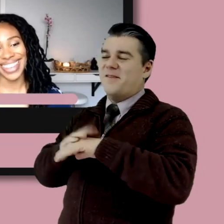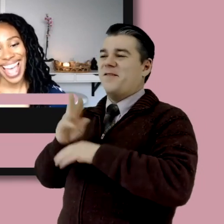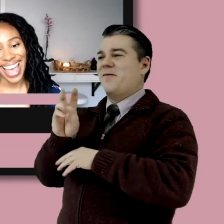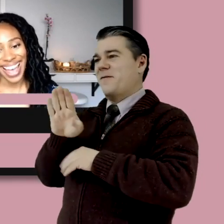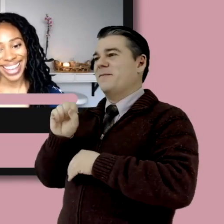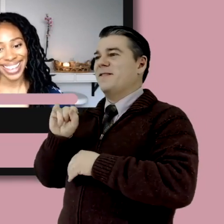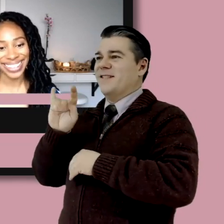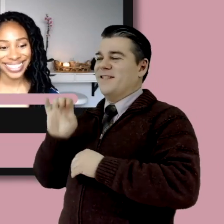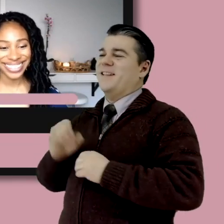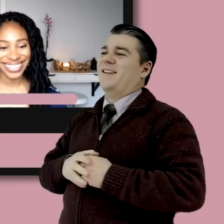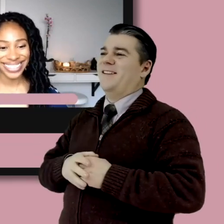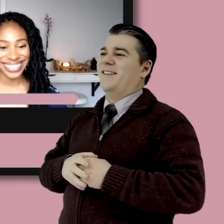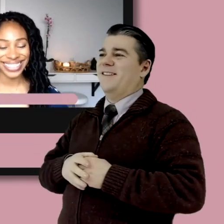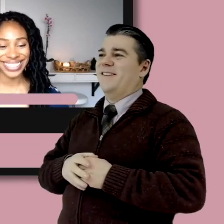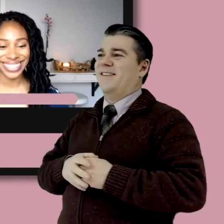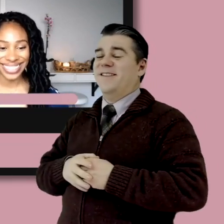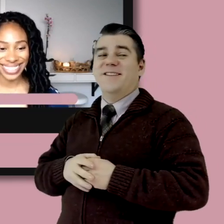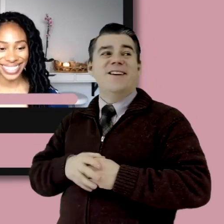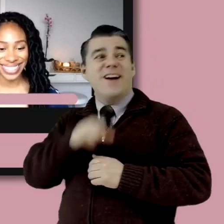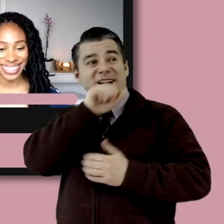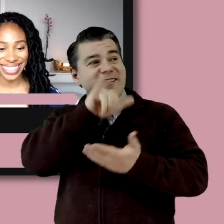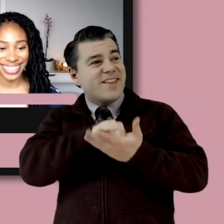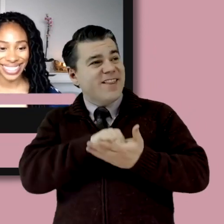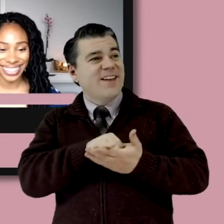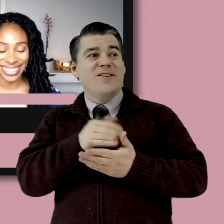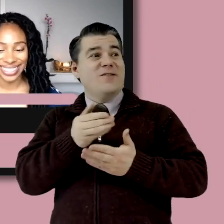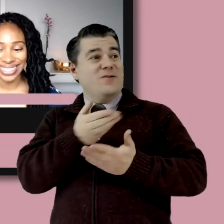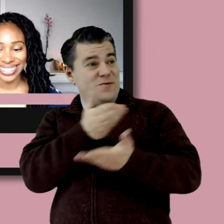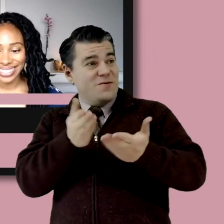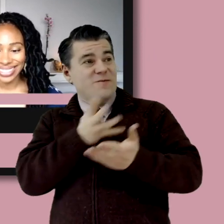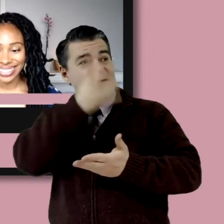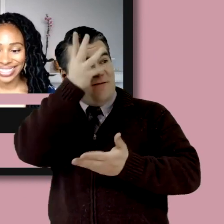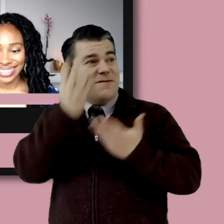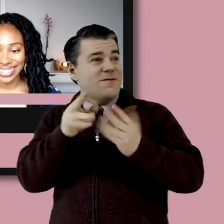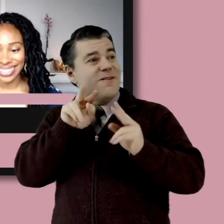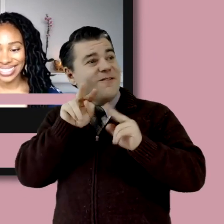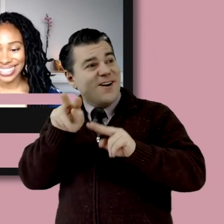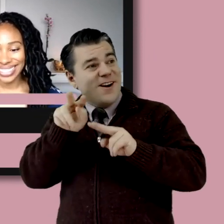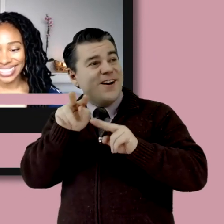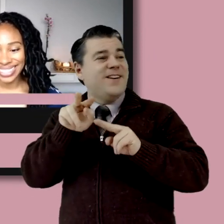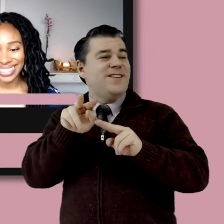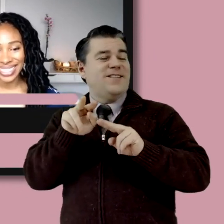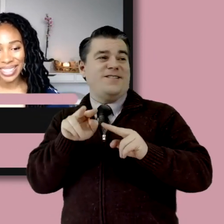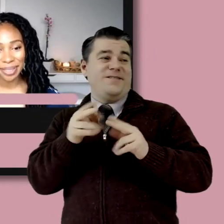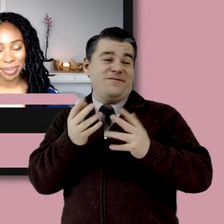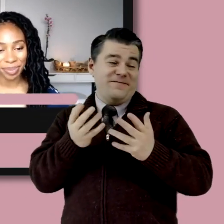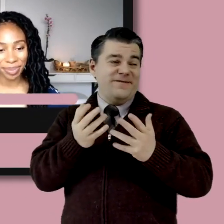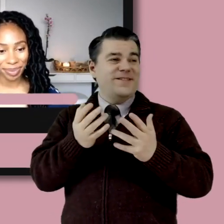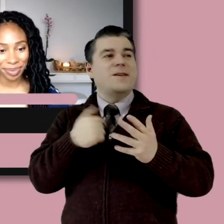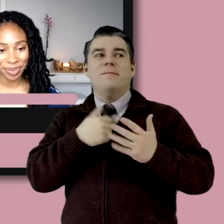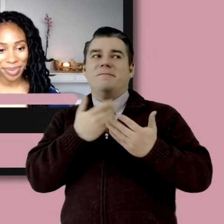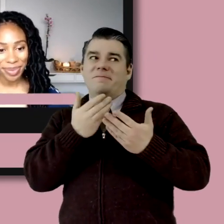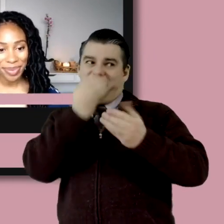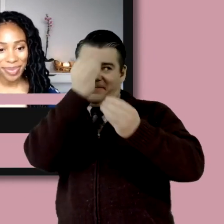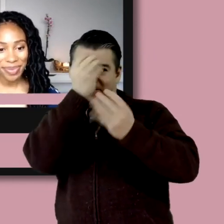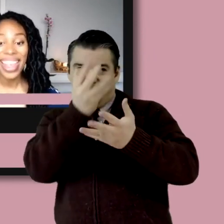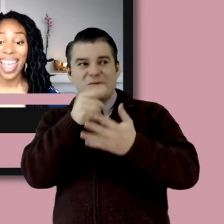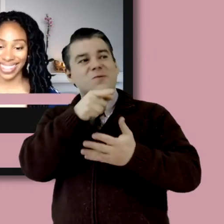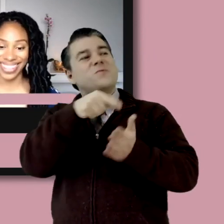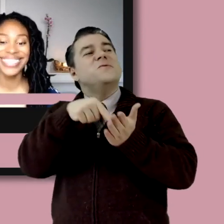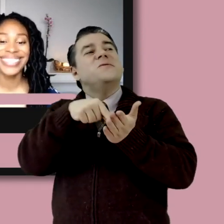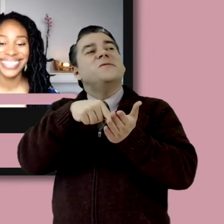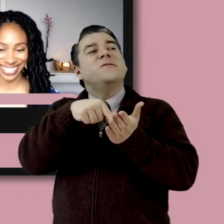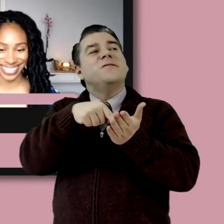Yes, I love that. And for all the parents out there who might watch the replay of this or might be watching right now, I'm here to tell you, you deserve.